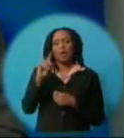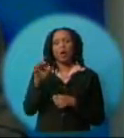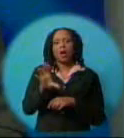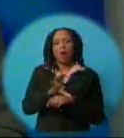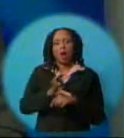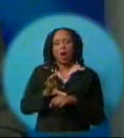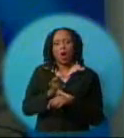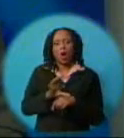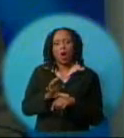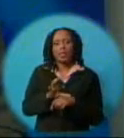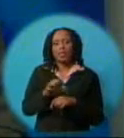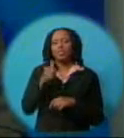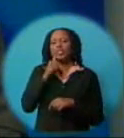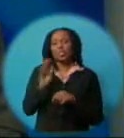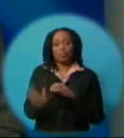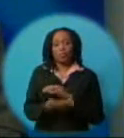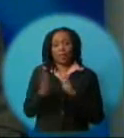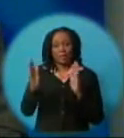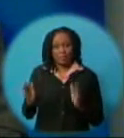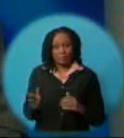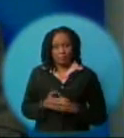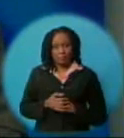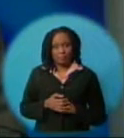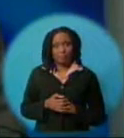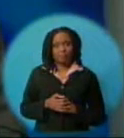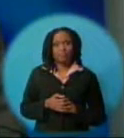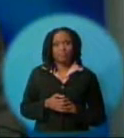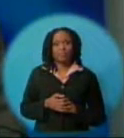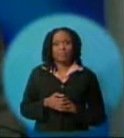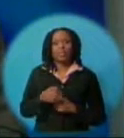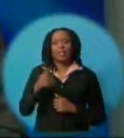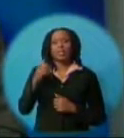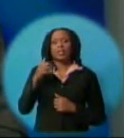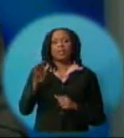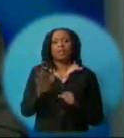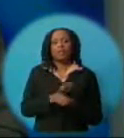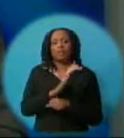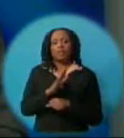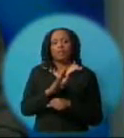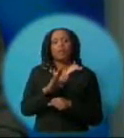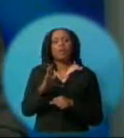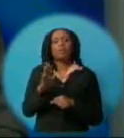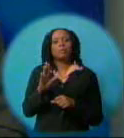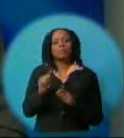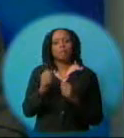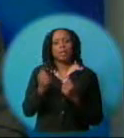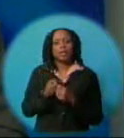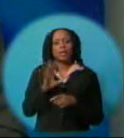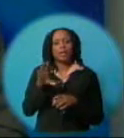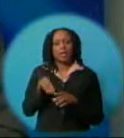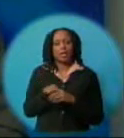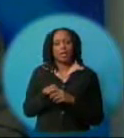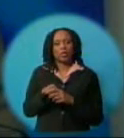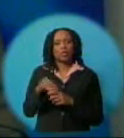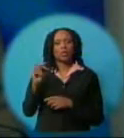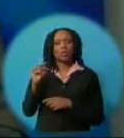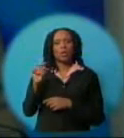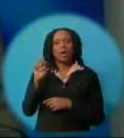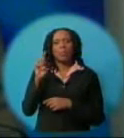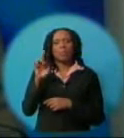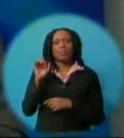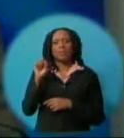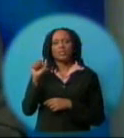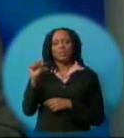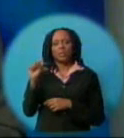Leg spinner Quinton, along with fellow Barbadian wicketkeeper batsman Kaisia Knight, are the 2 debutants in the side. And the full squad